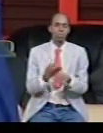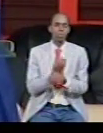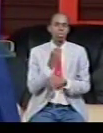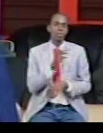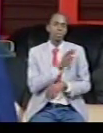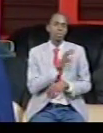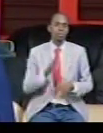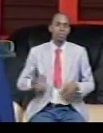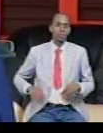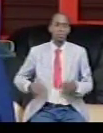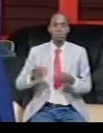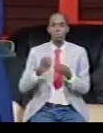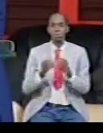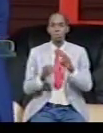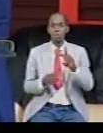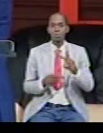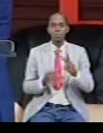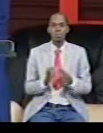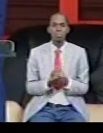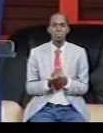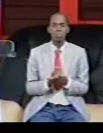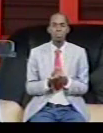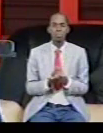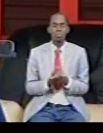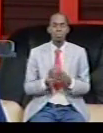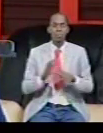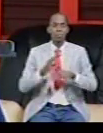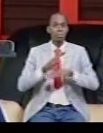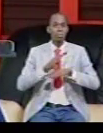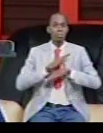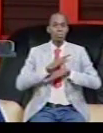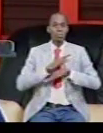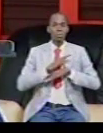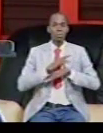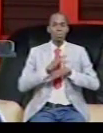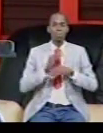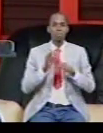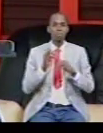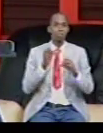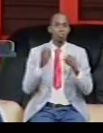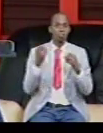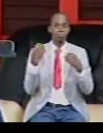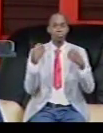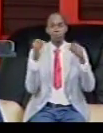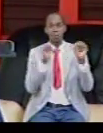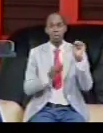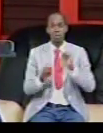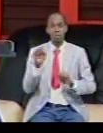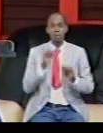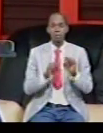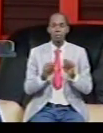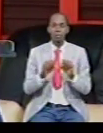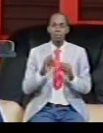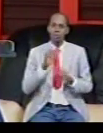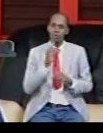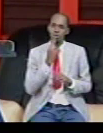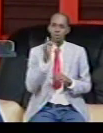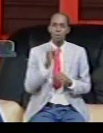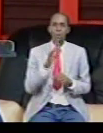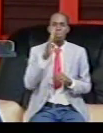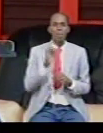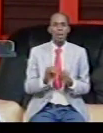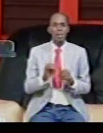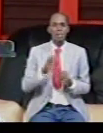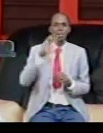Christ. Number two, contending earnestly by grace and love